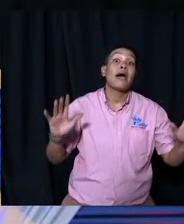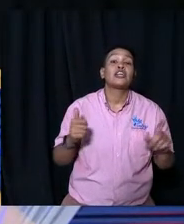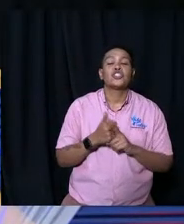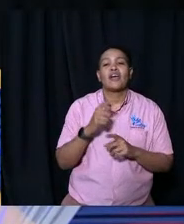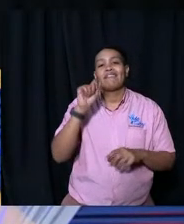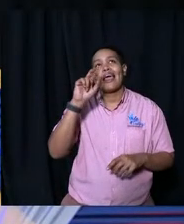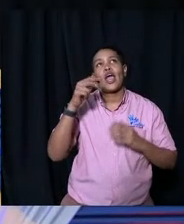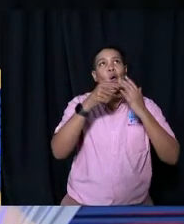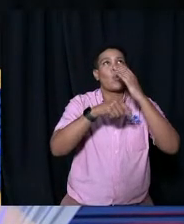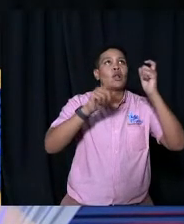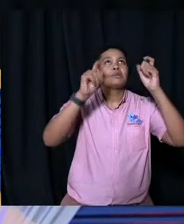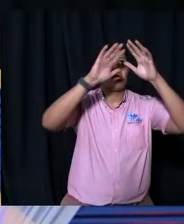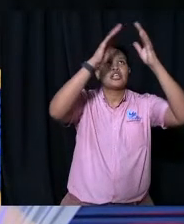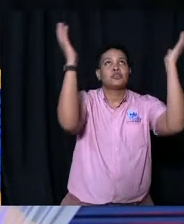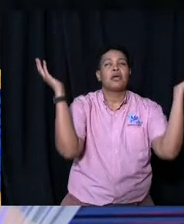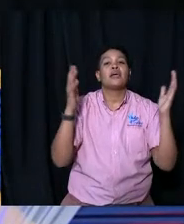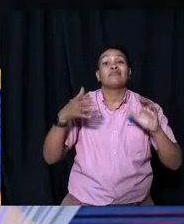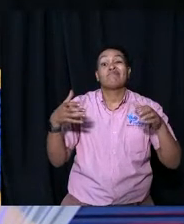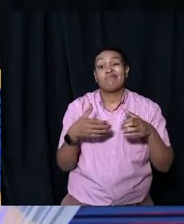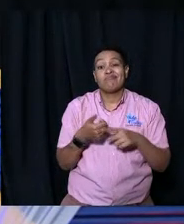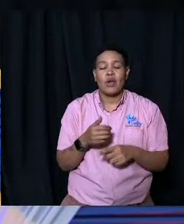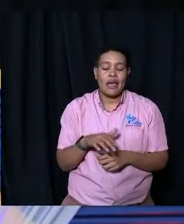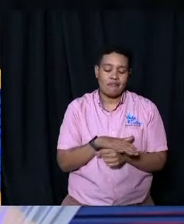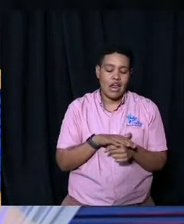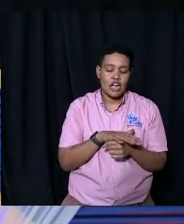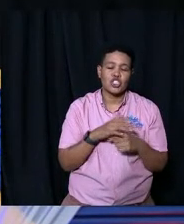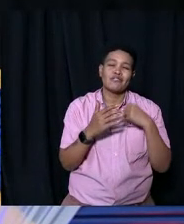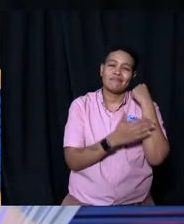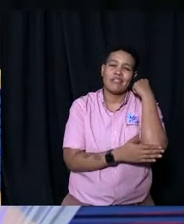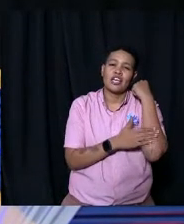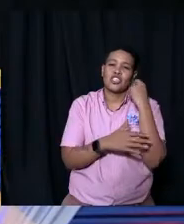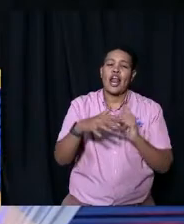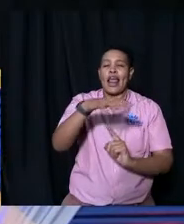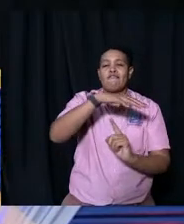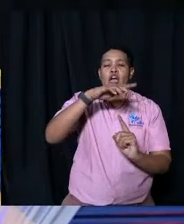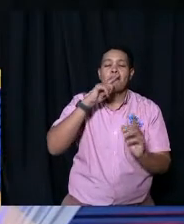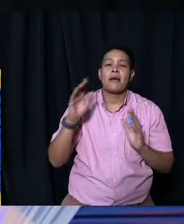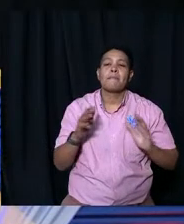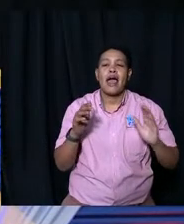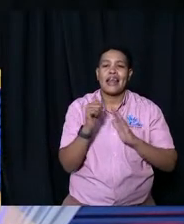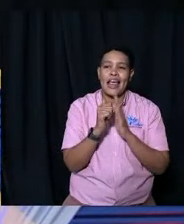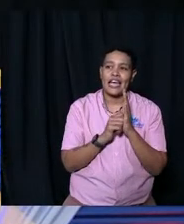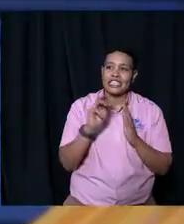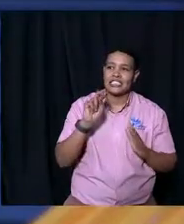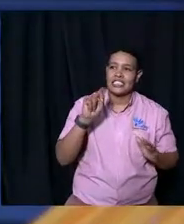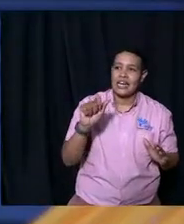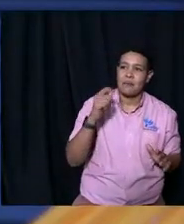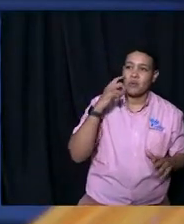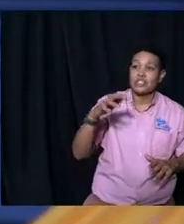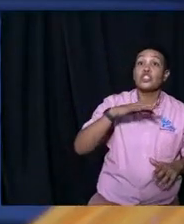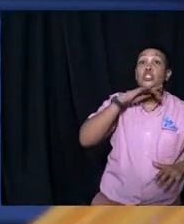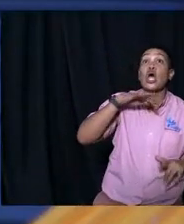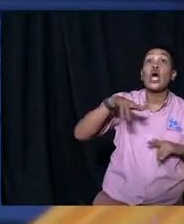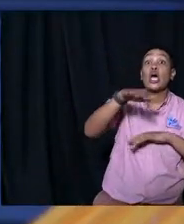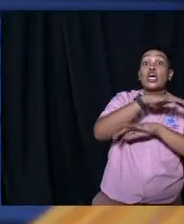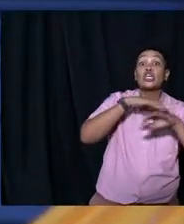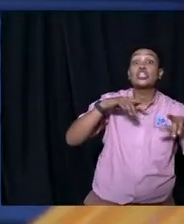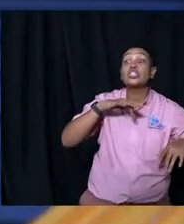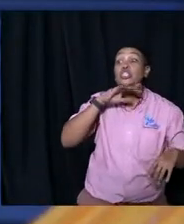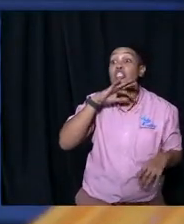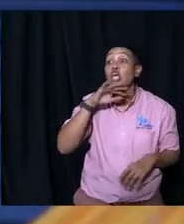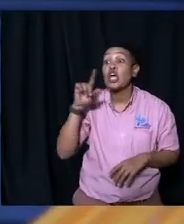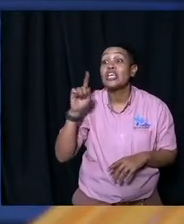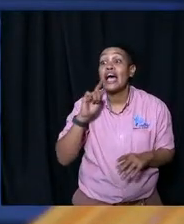Air Quality Management Branch of the National Environment and Planning Agency. And just remember, when you look at dust, I say dust does have